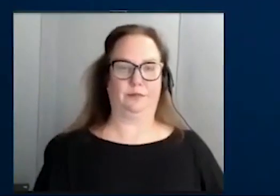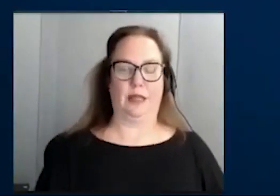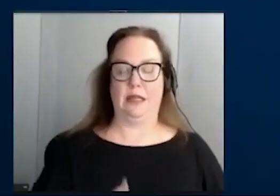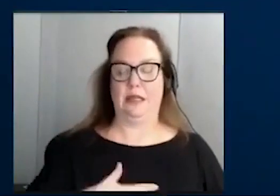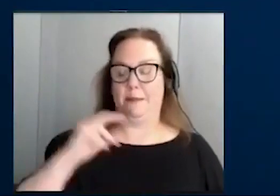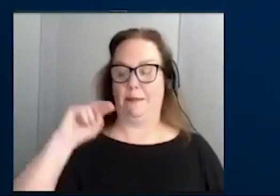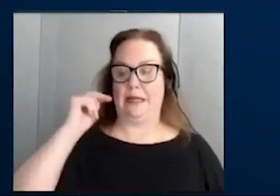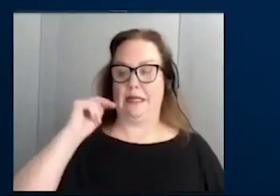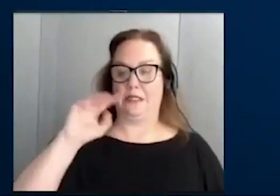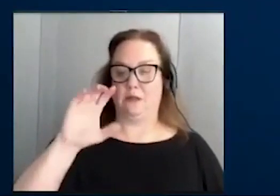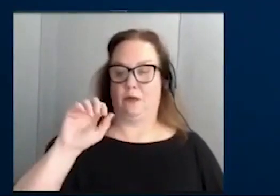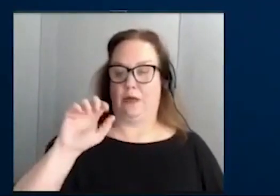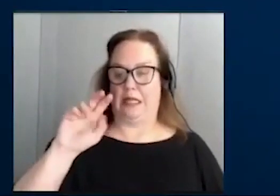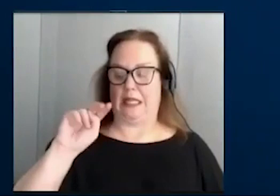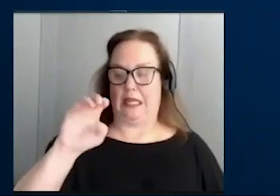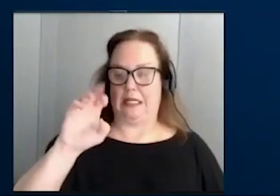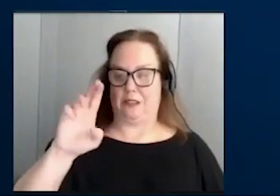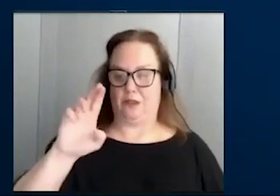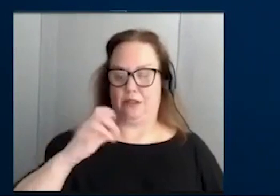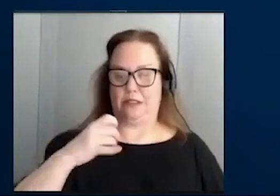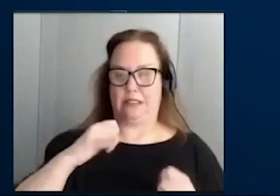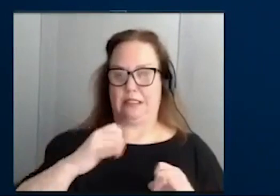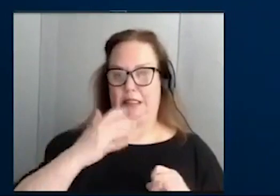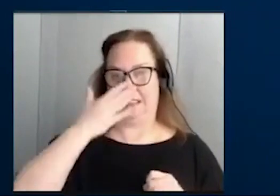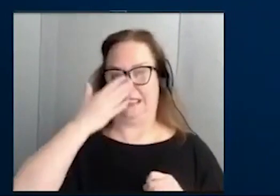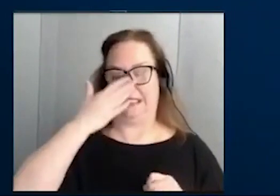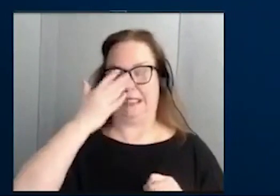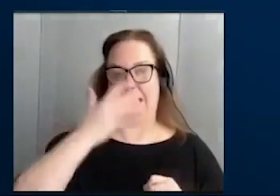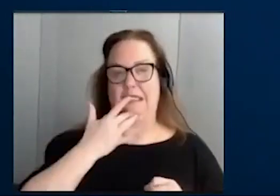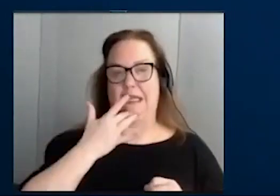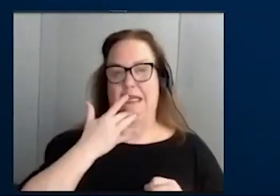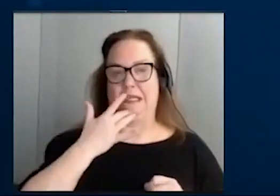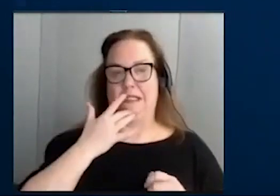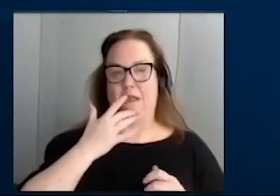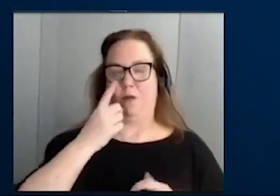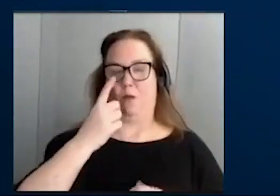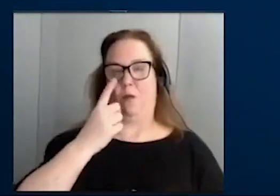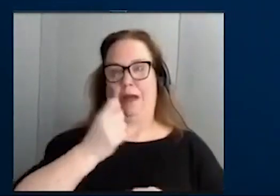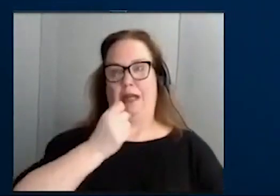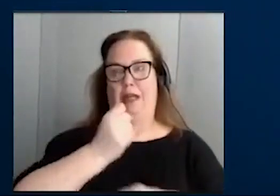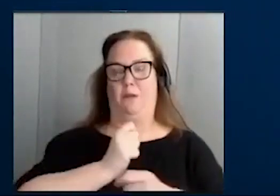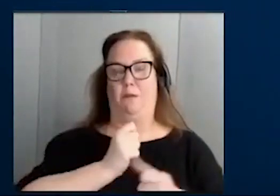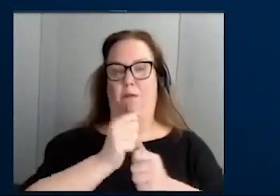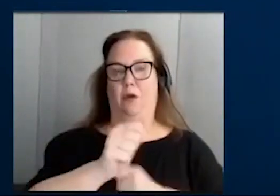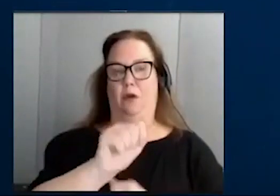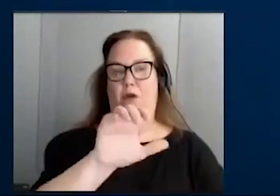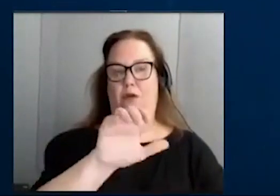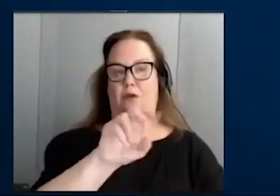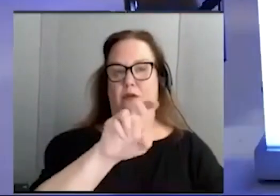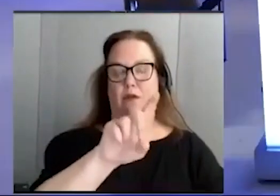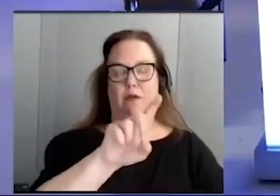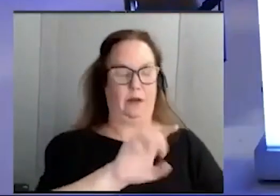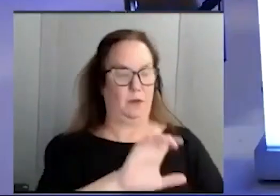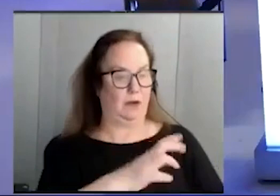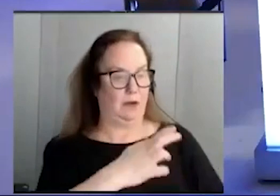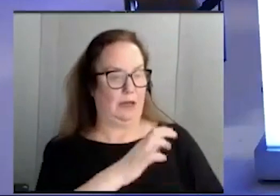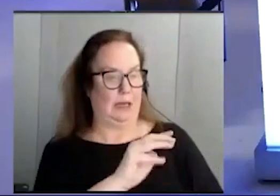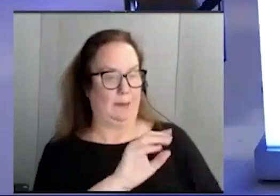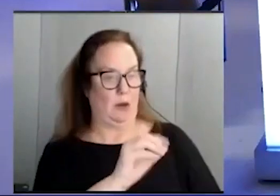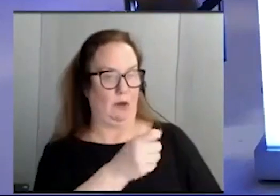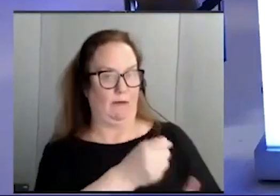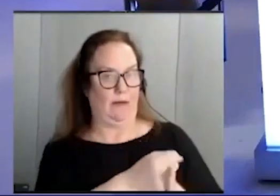some issues with smell and taste more than a year after getting COVID. What effect will her chemo have on those?